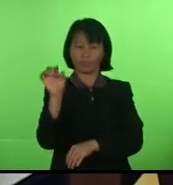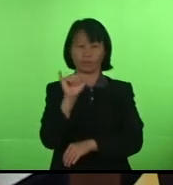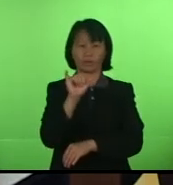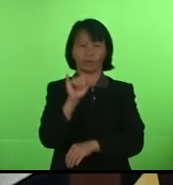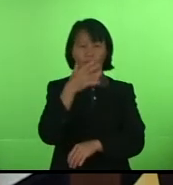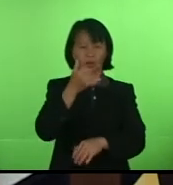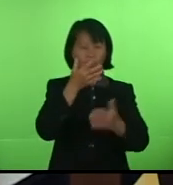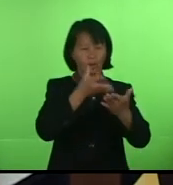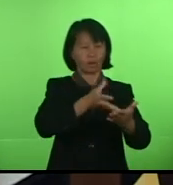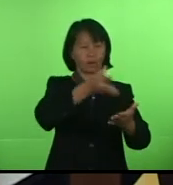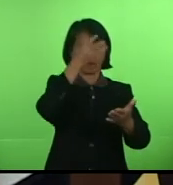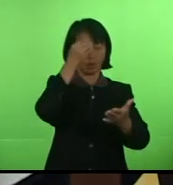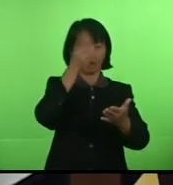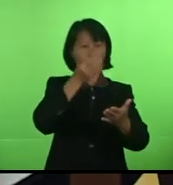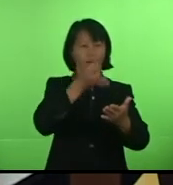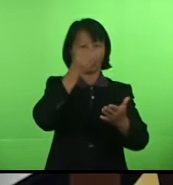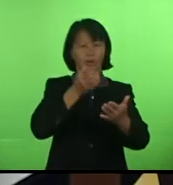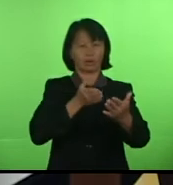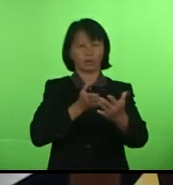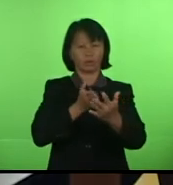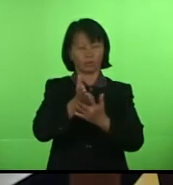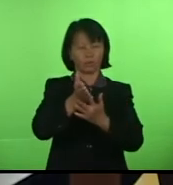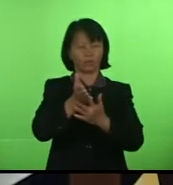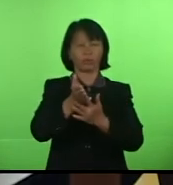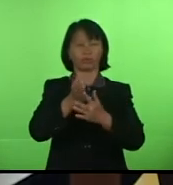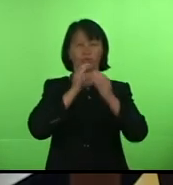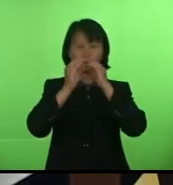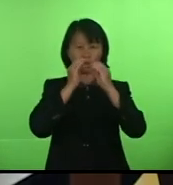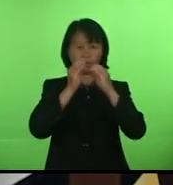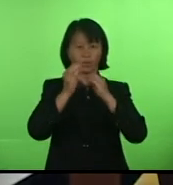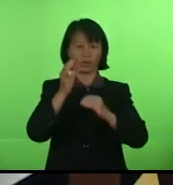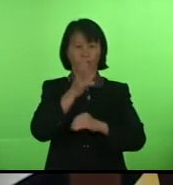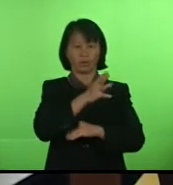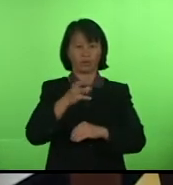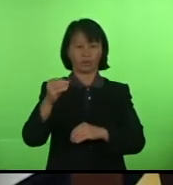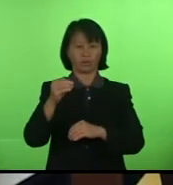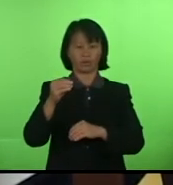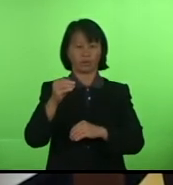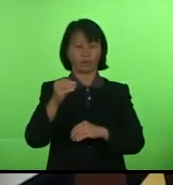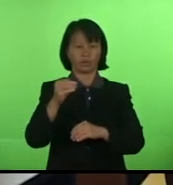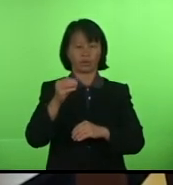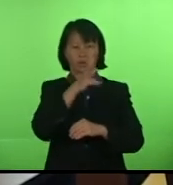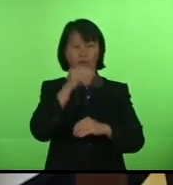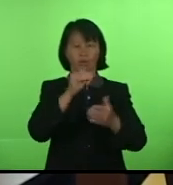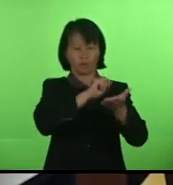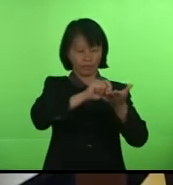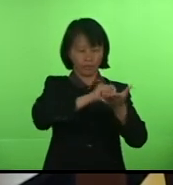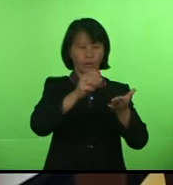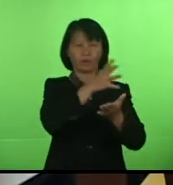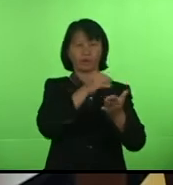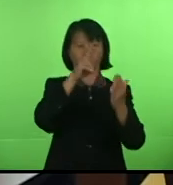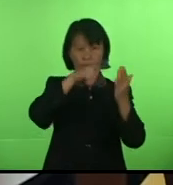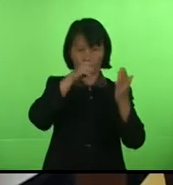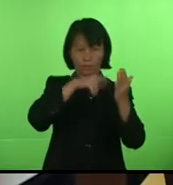communication and the recursiveness in writing and reading. So therefore, Roman decided to